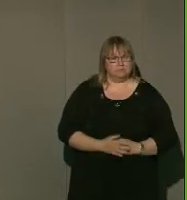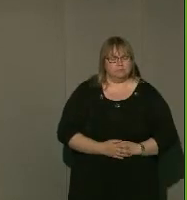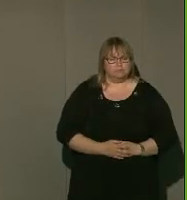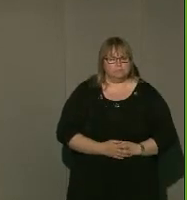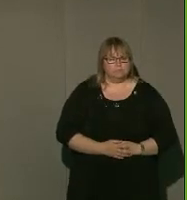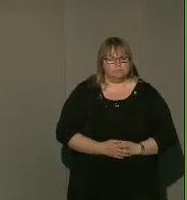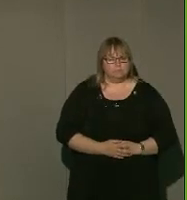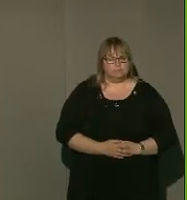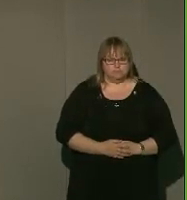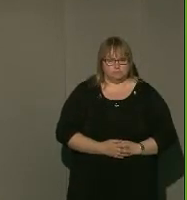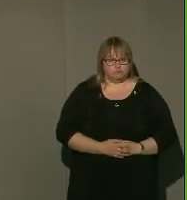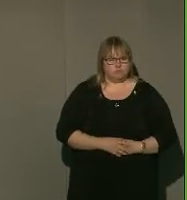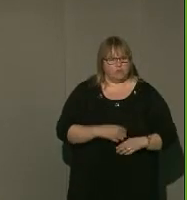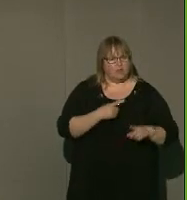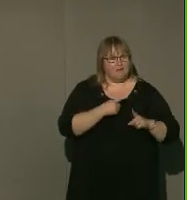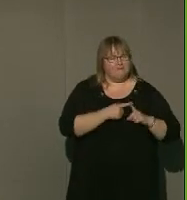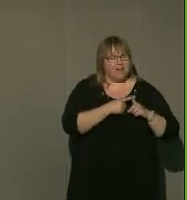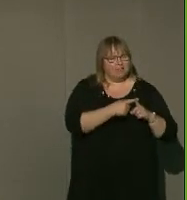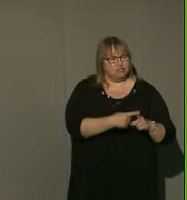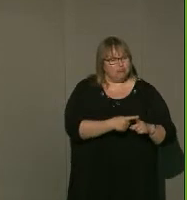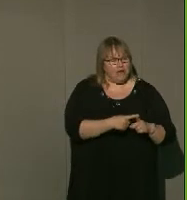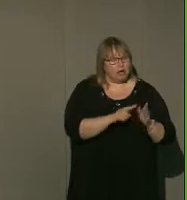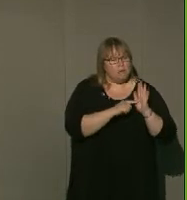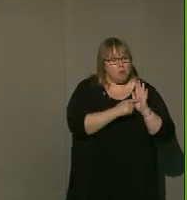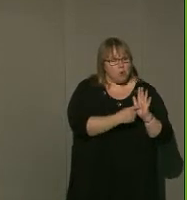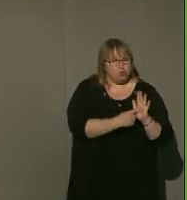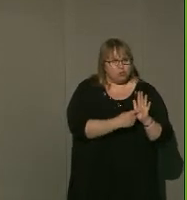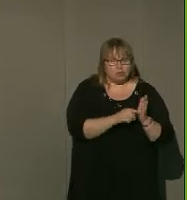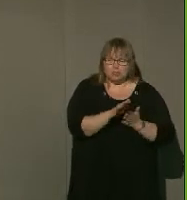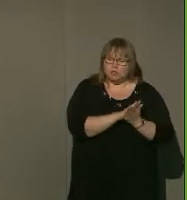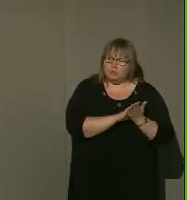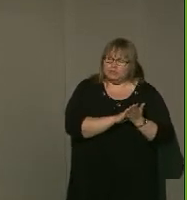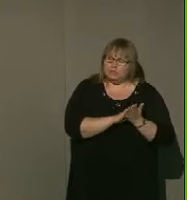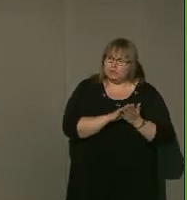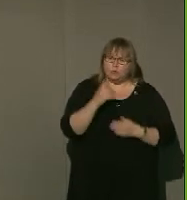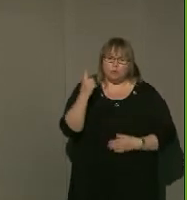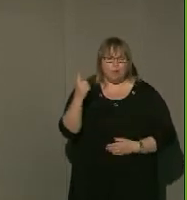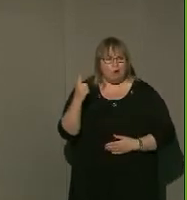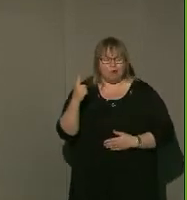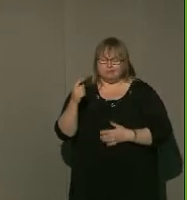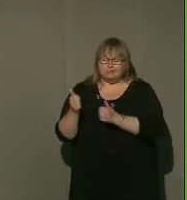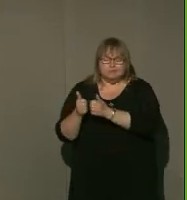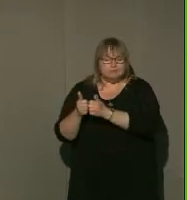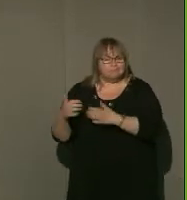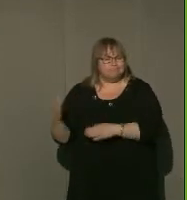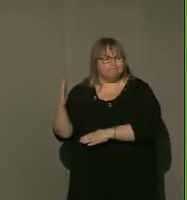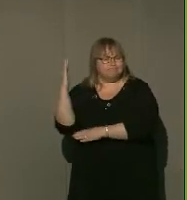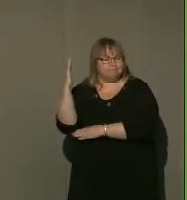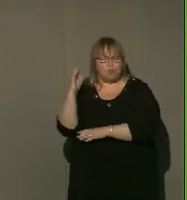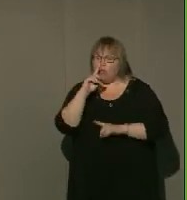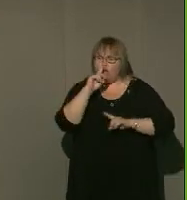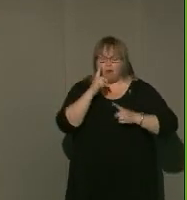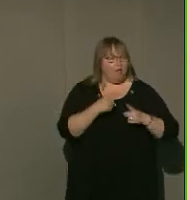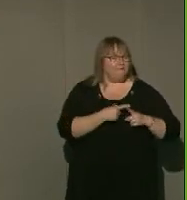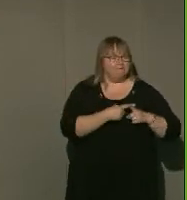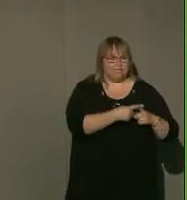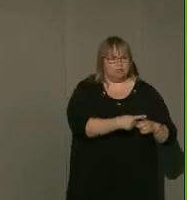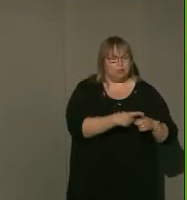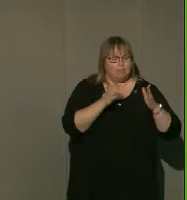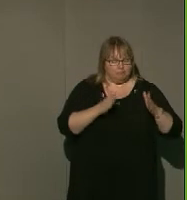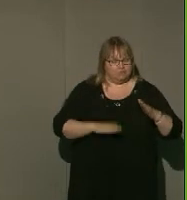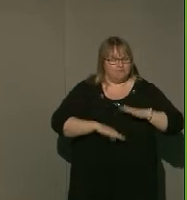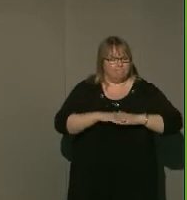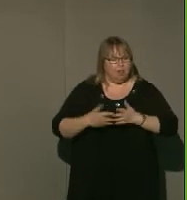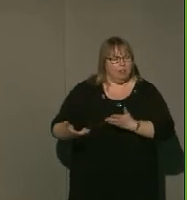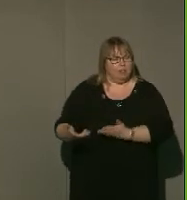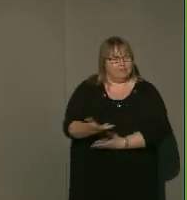And being a fast-track motion means that if there is a single vote against, it can't be fast-tracked and it has to go to full debate. No, 10